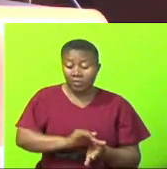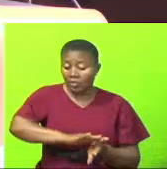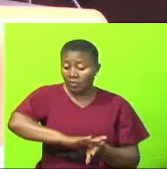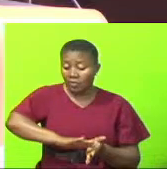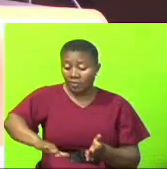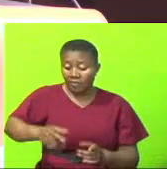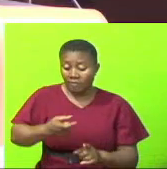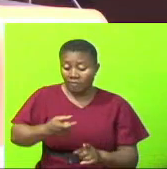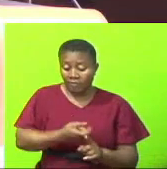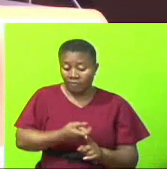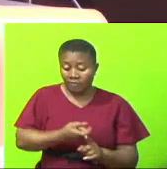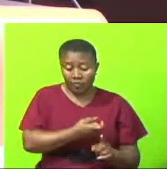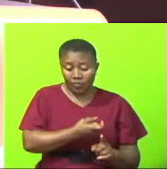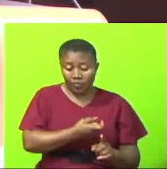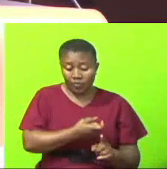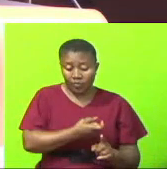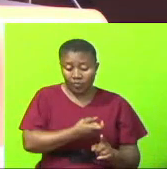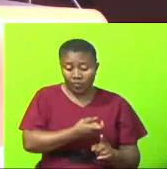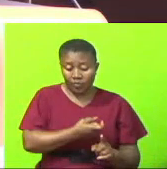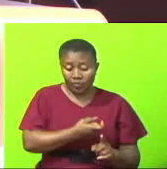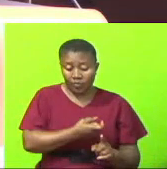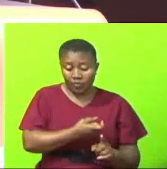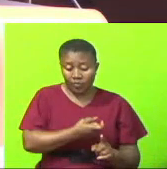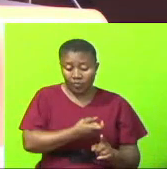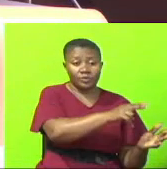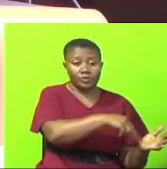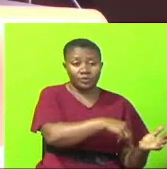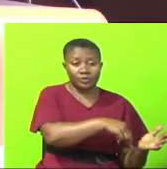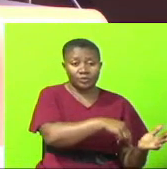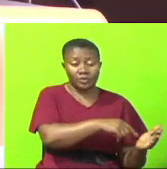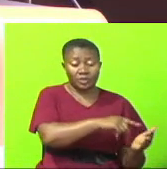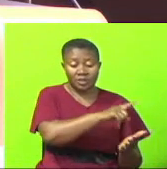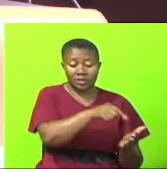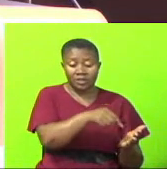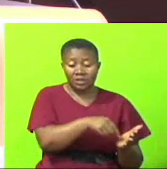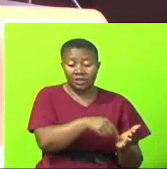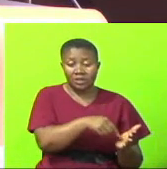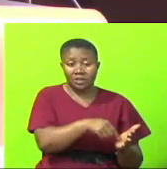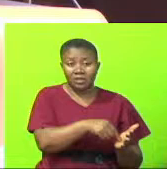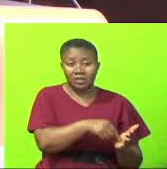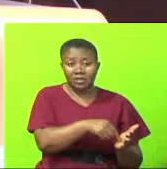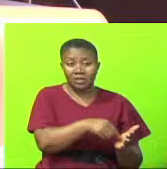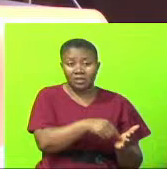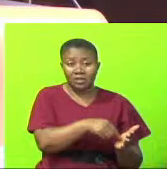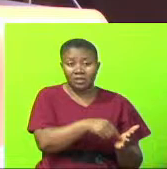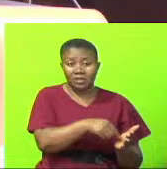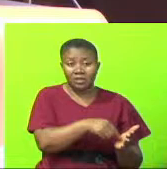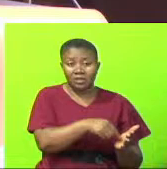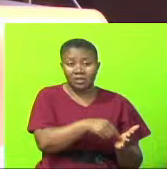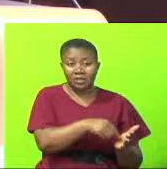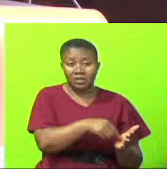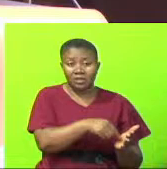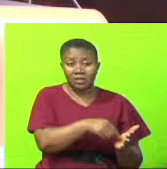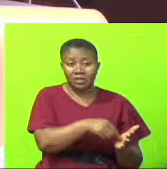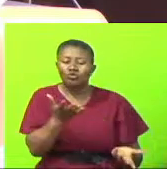had referred to, I think that this exercise is much ado about nothing. In the